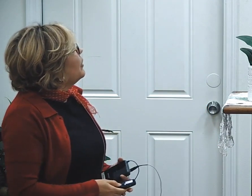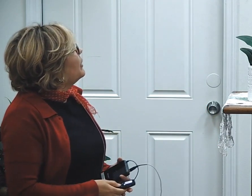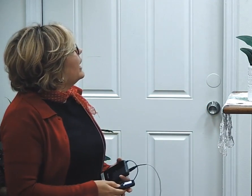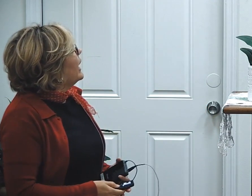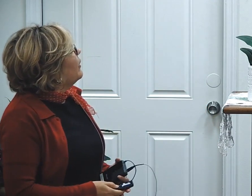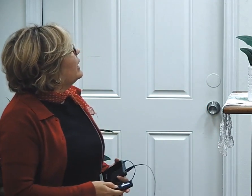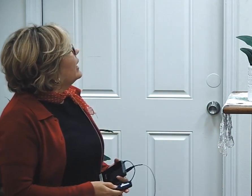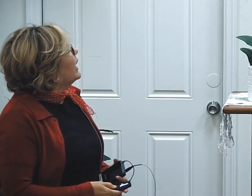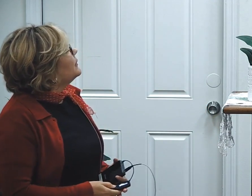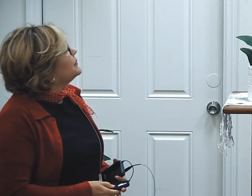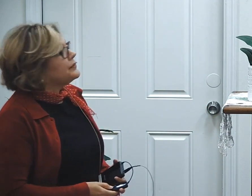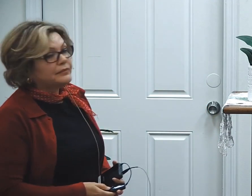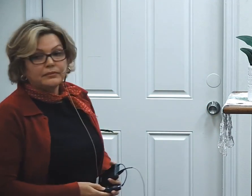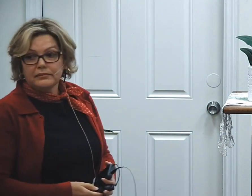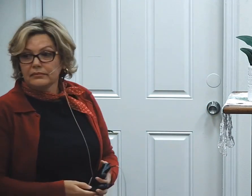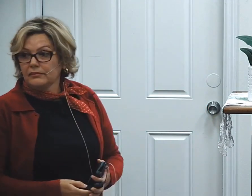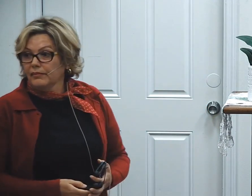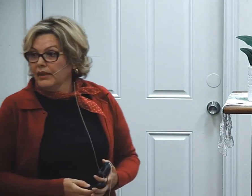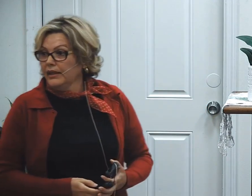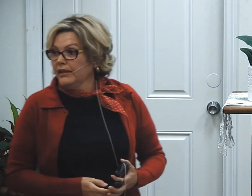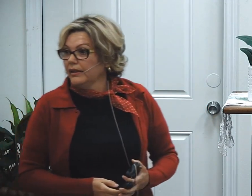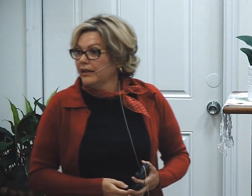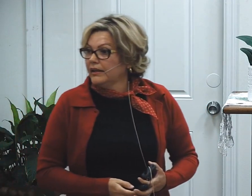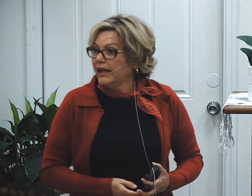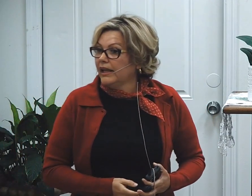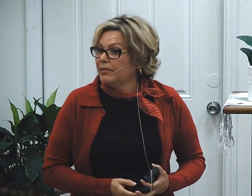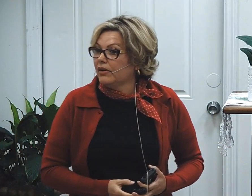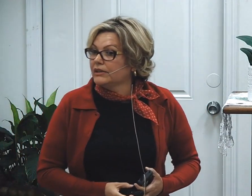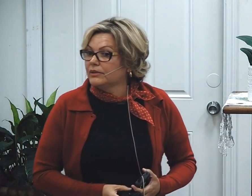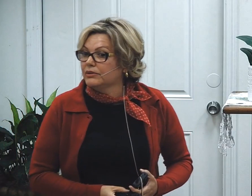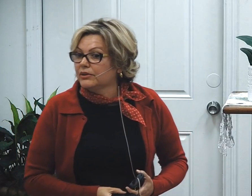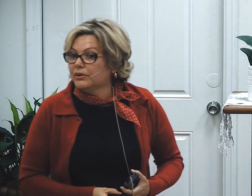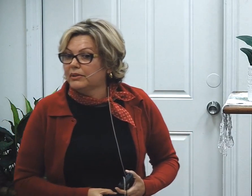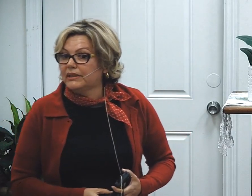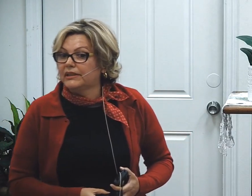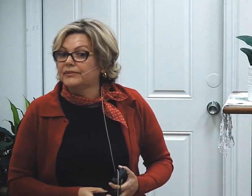That's the second trumpet. Who knows what is the second trumpet?